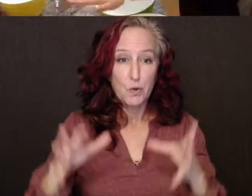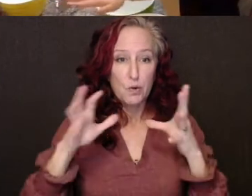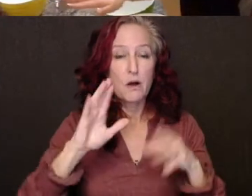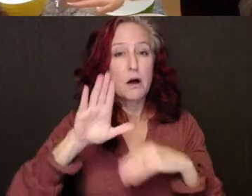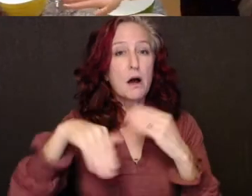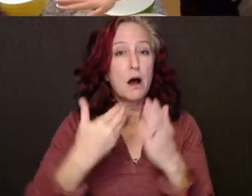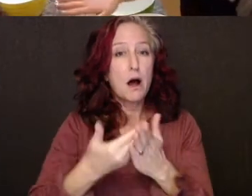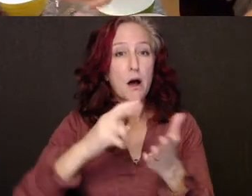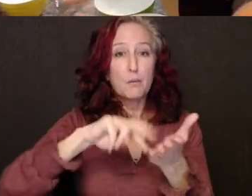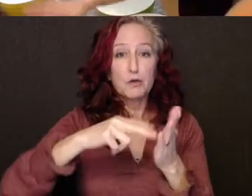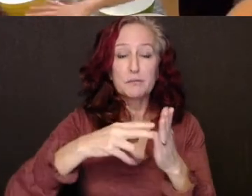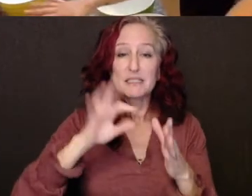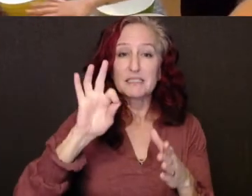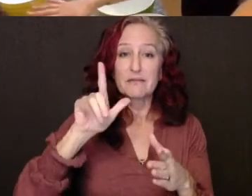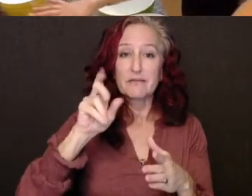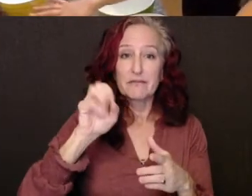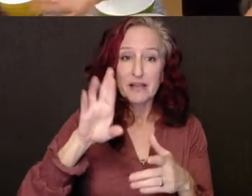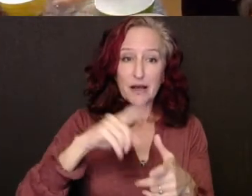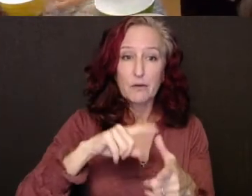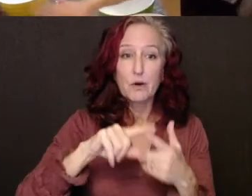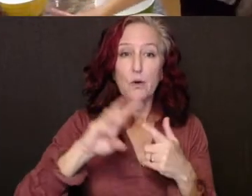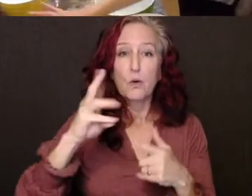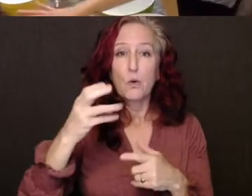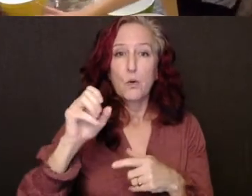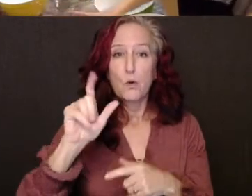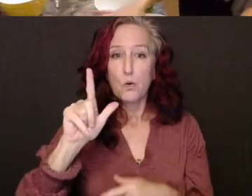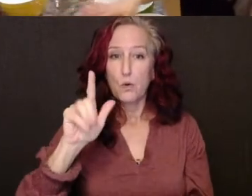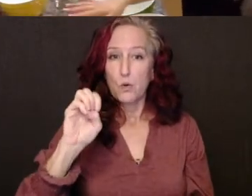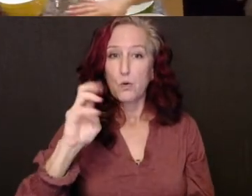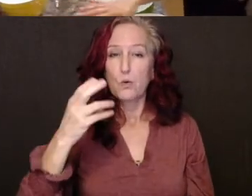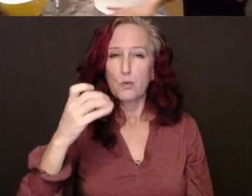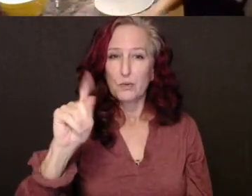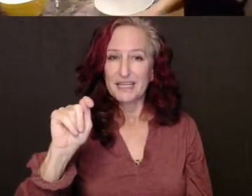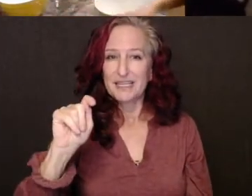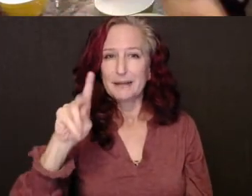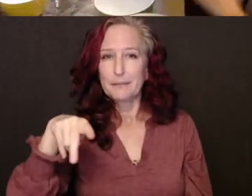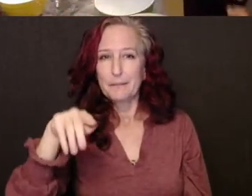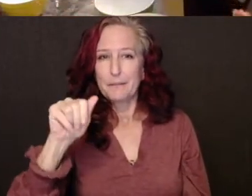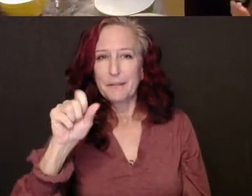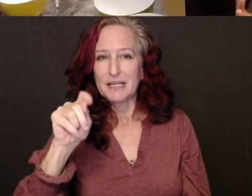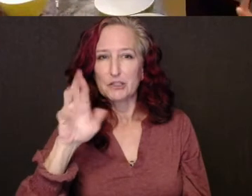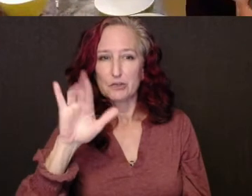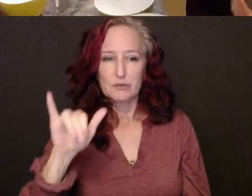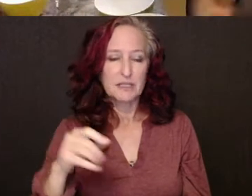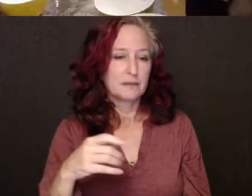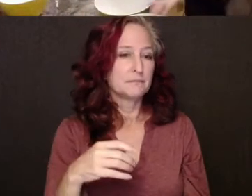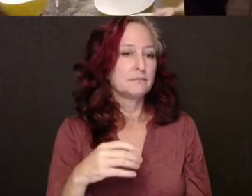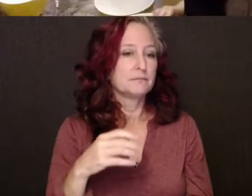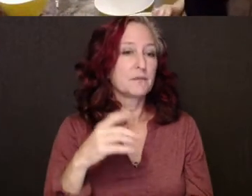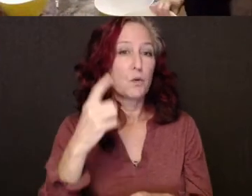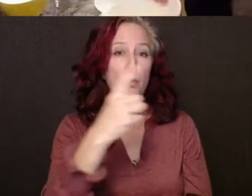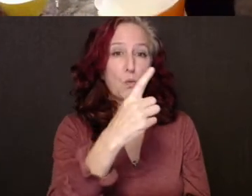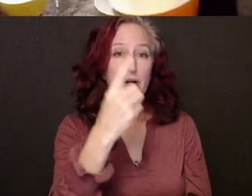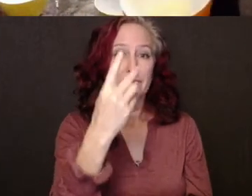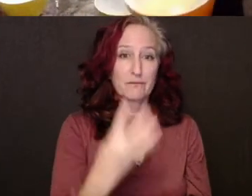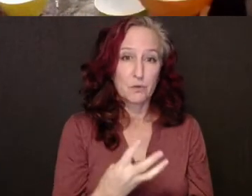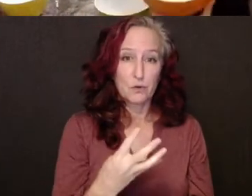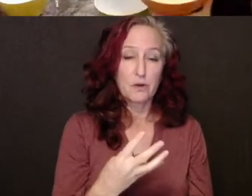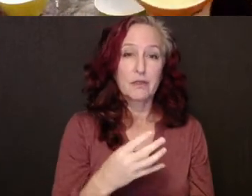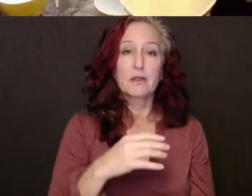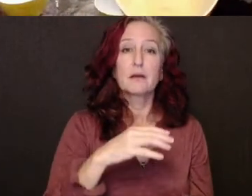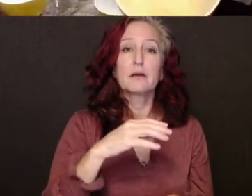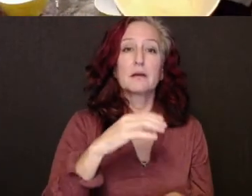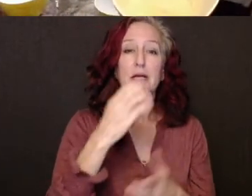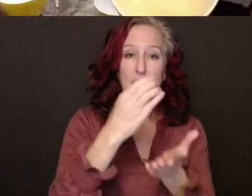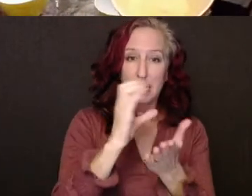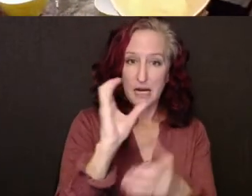baking a lot easier. So everything is already measured out here. I know you can't really see it, but I will show you as I go along. So in this bowl,